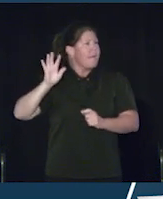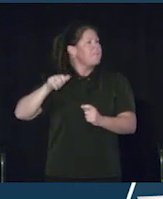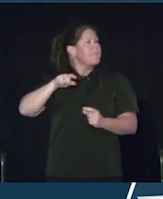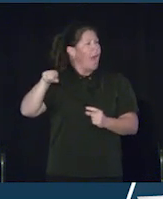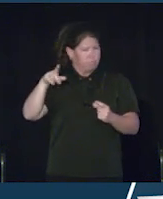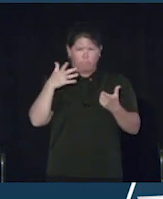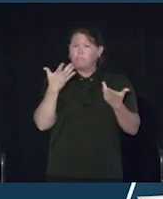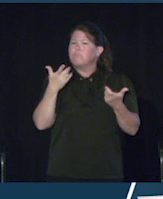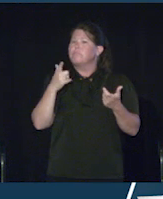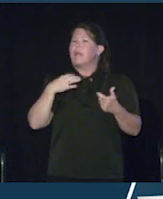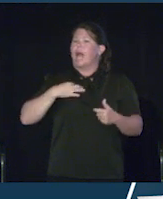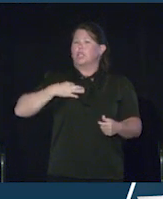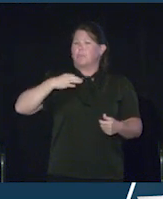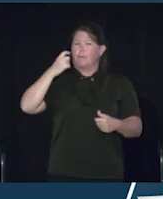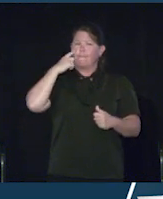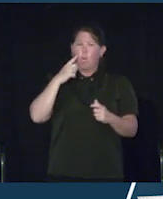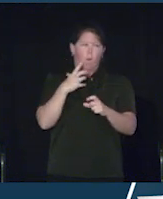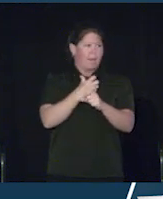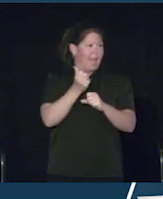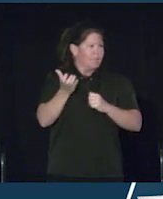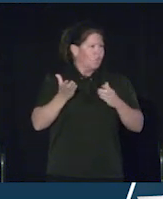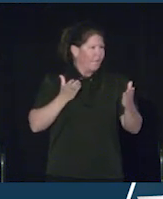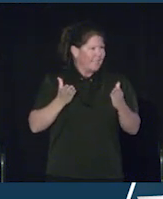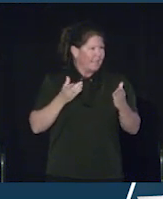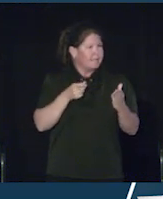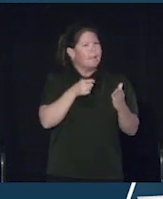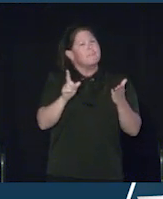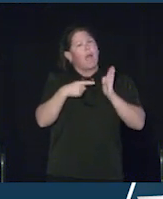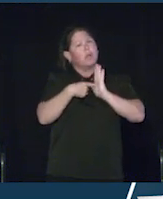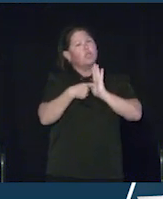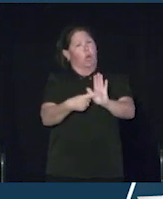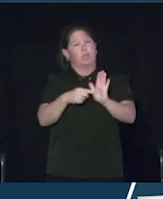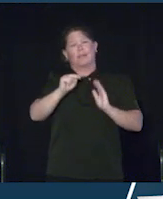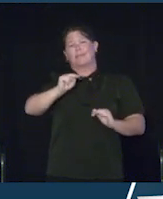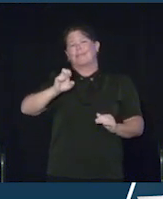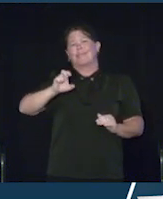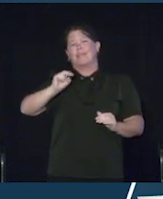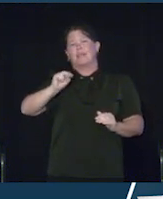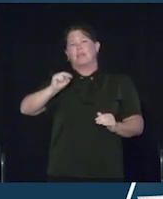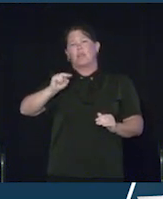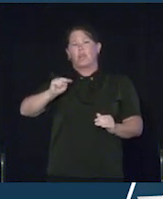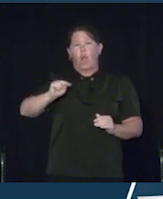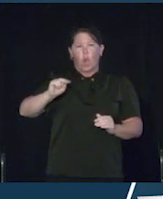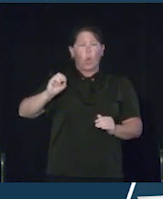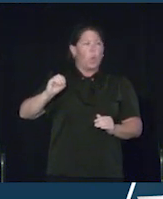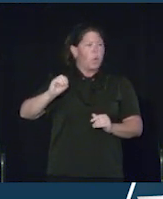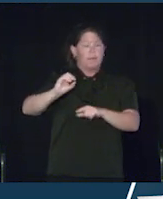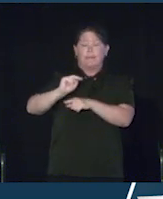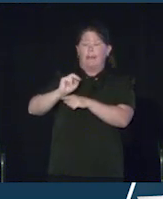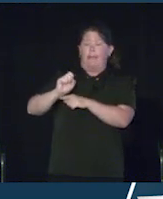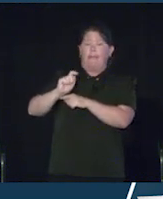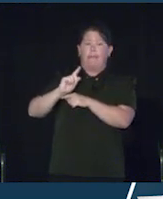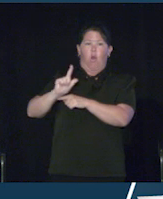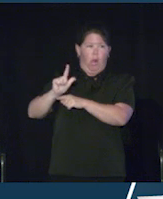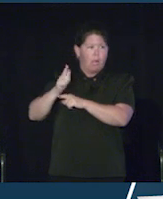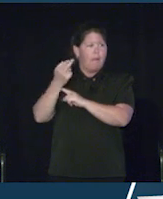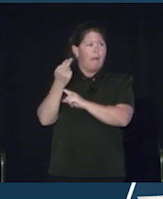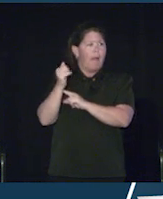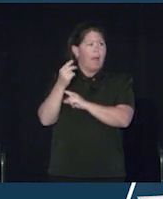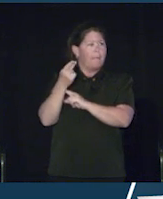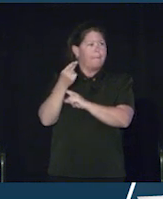a condition that is typified by neonatal hypotonia with failure to thrive or